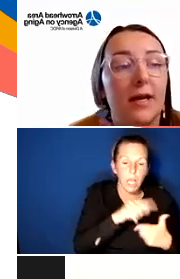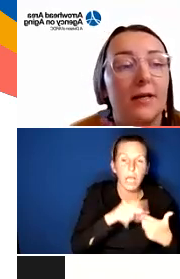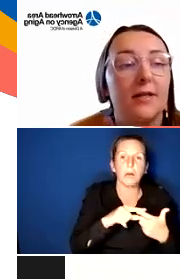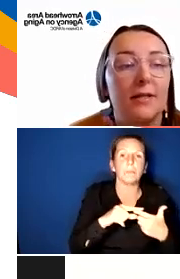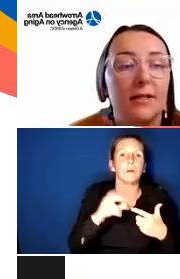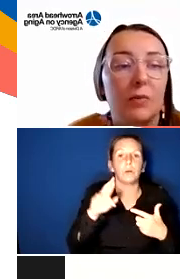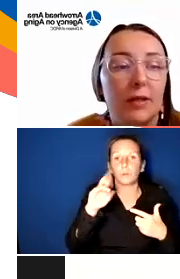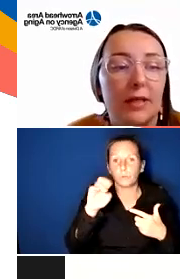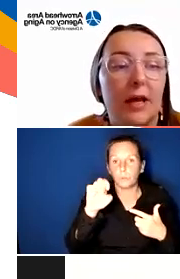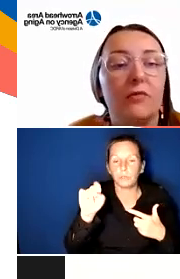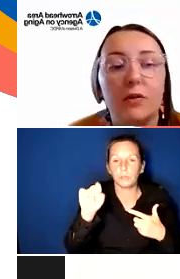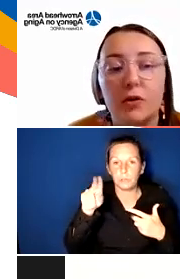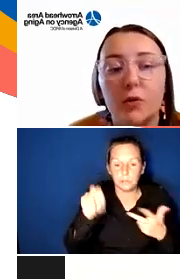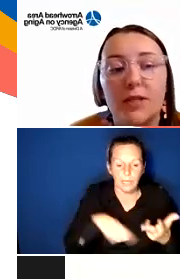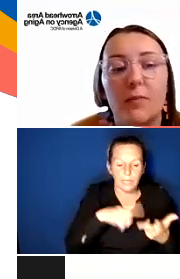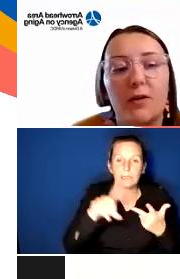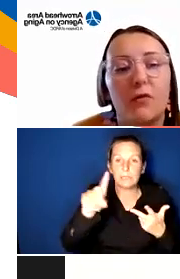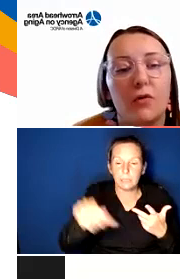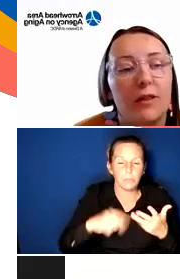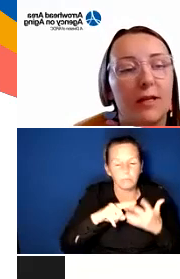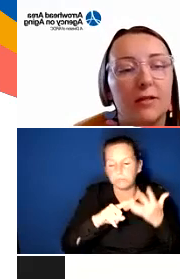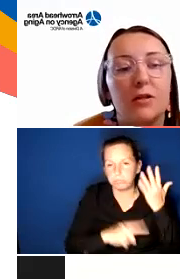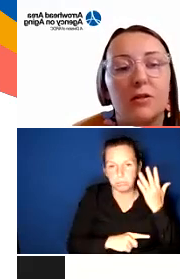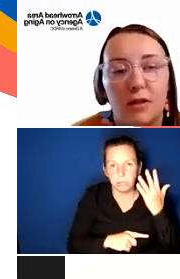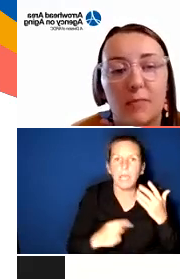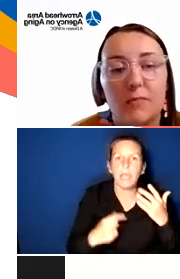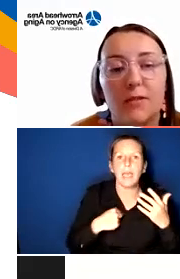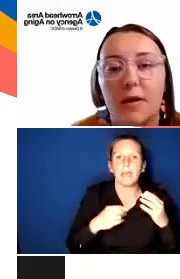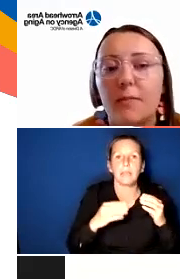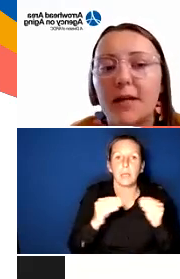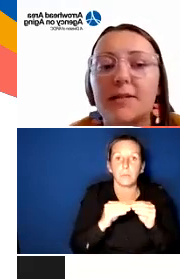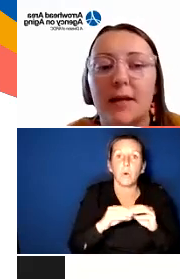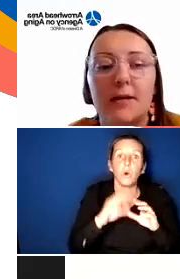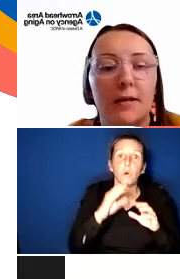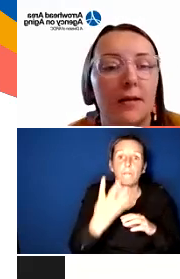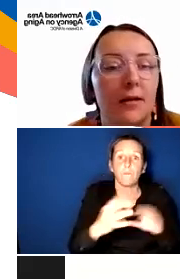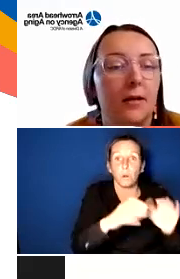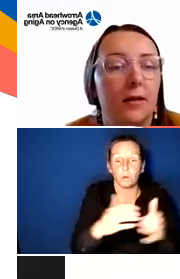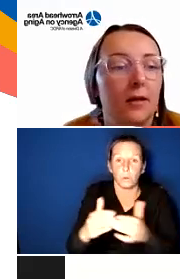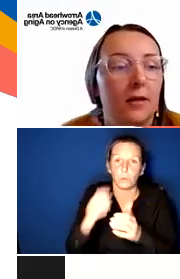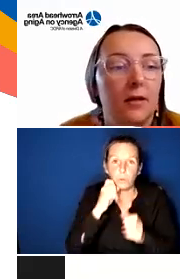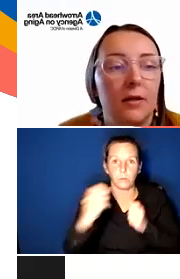minority status, and disability, and further groups them into 4 related themes. Next slide.